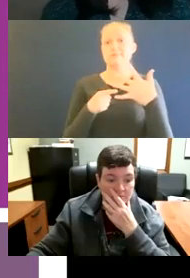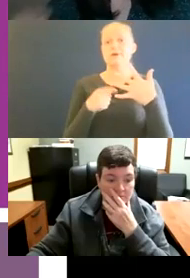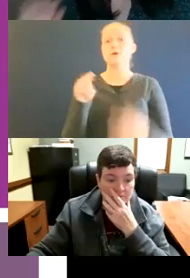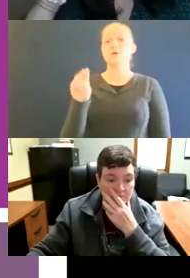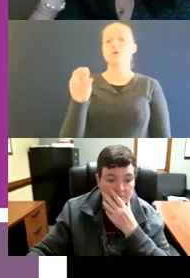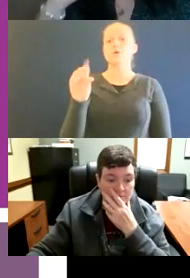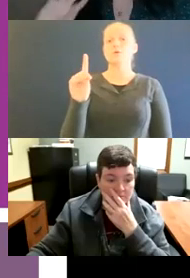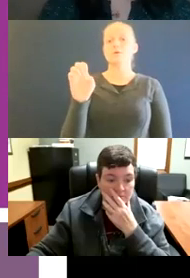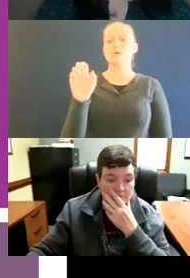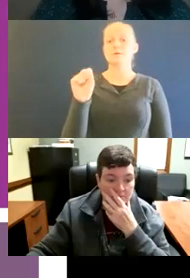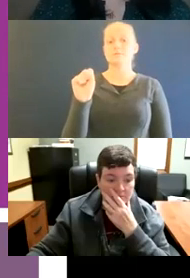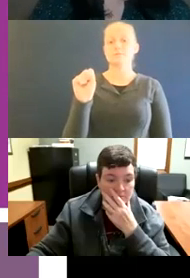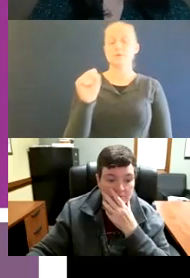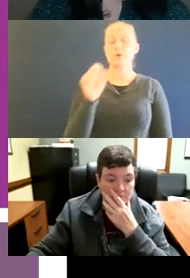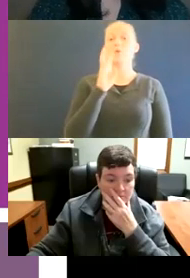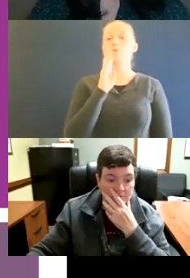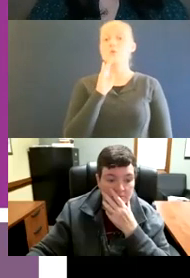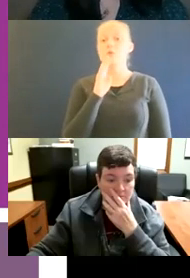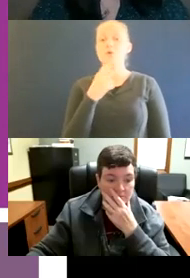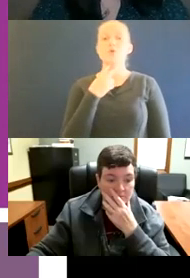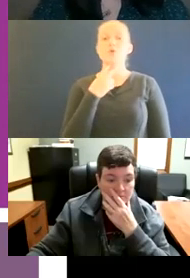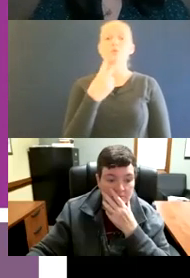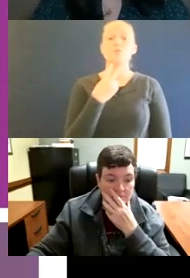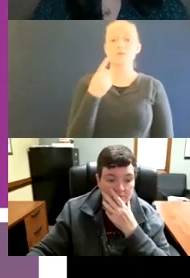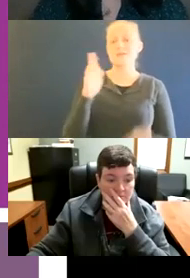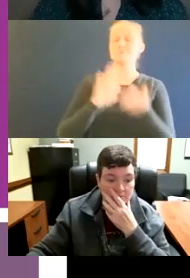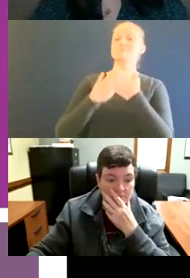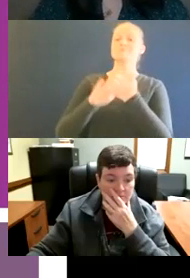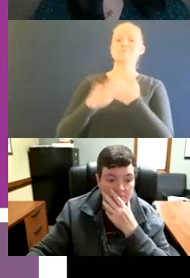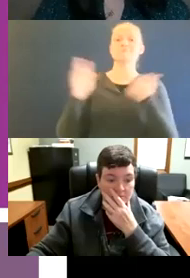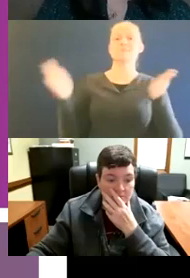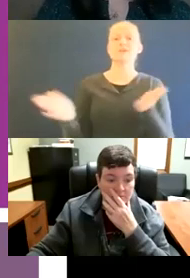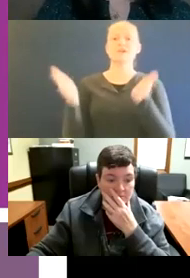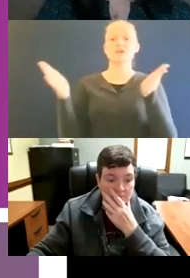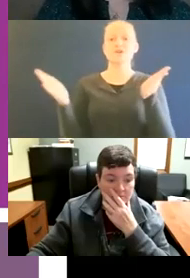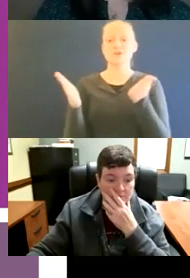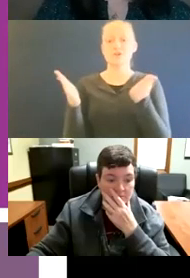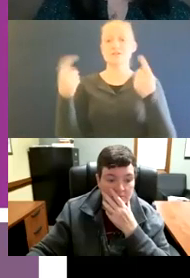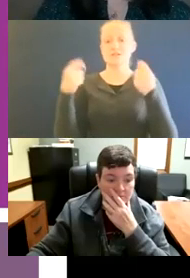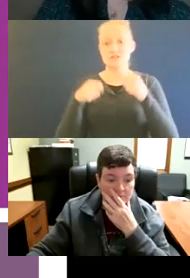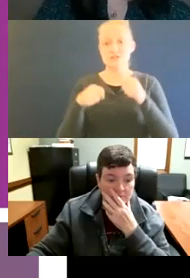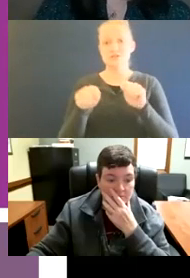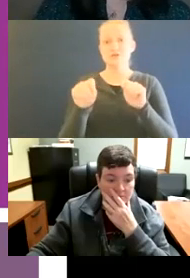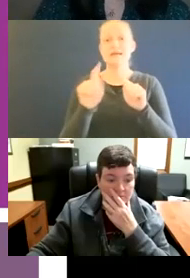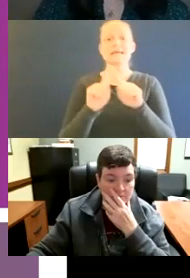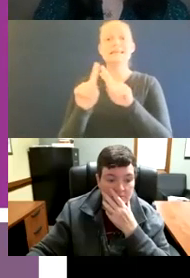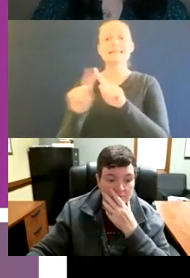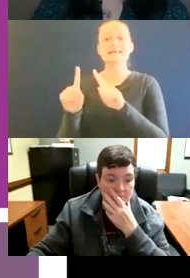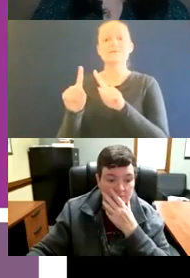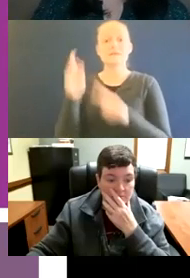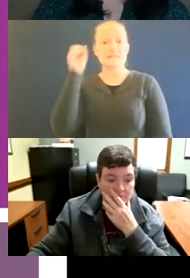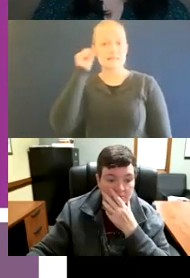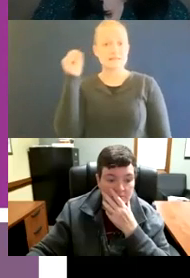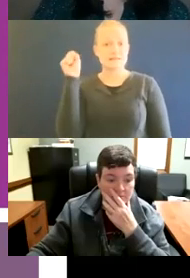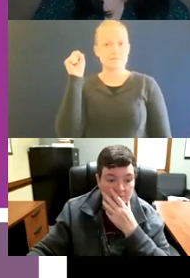speech, she praises and encourages him to get that M sound out, and just really also encourages